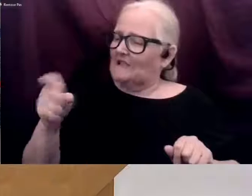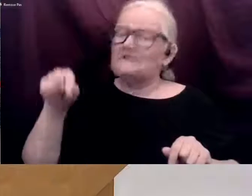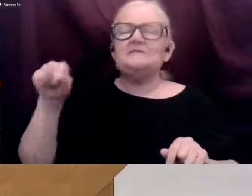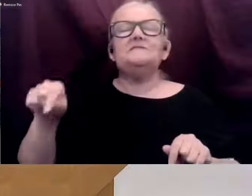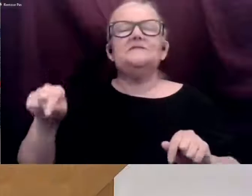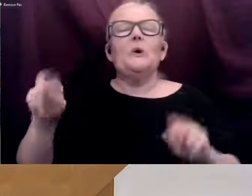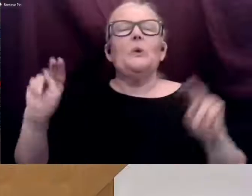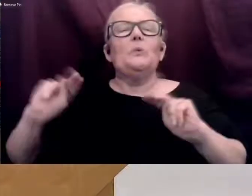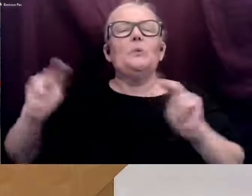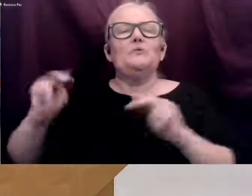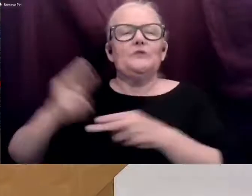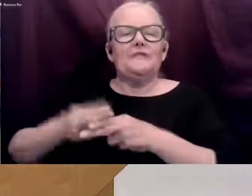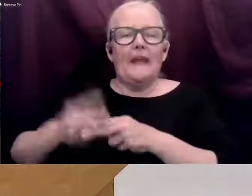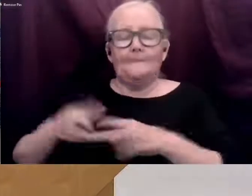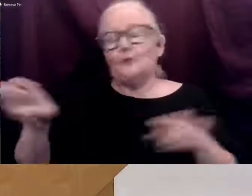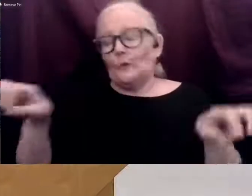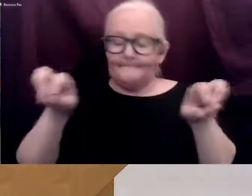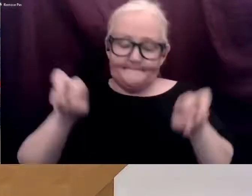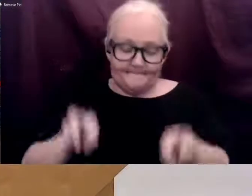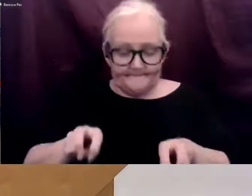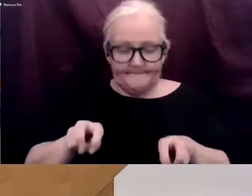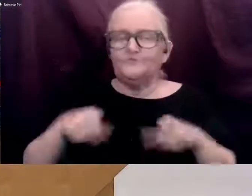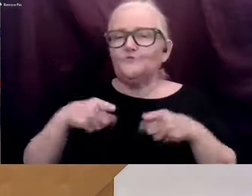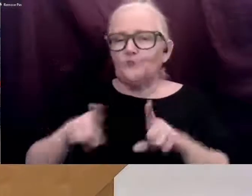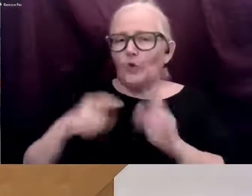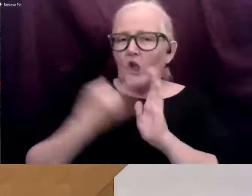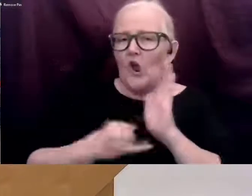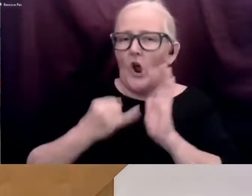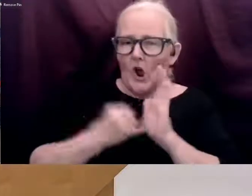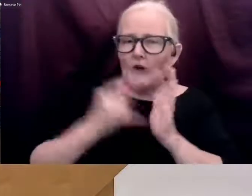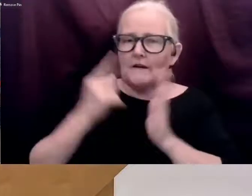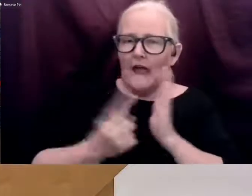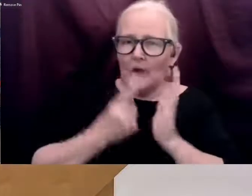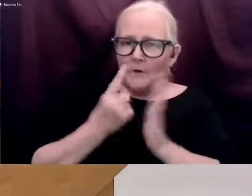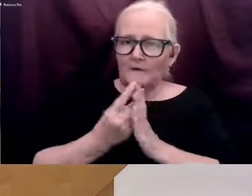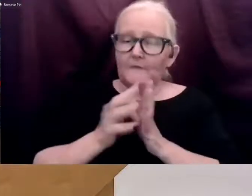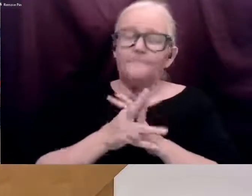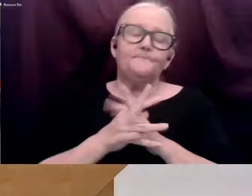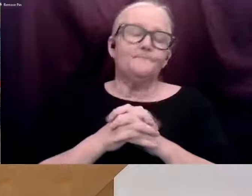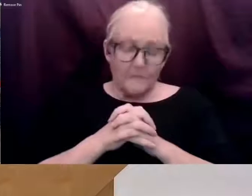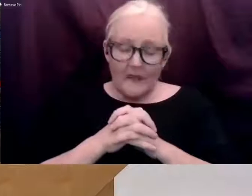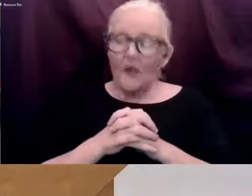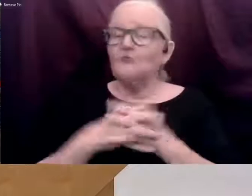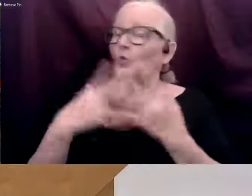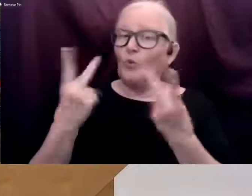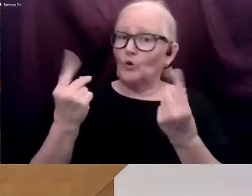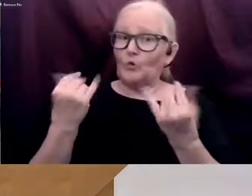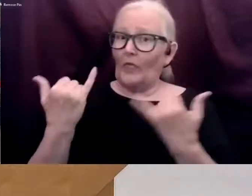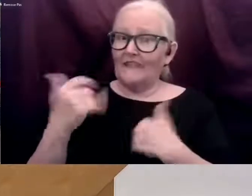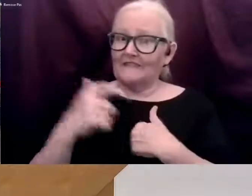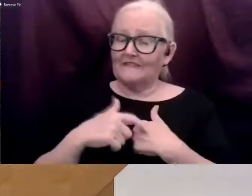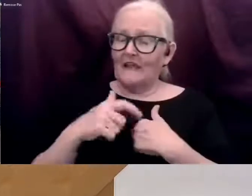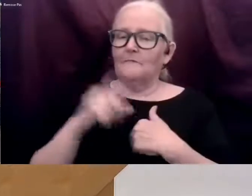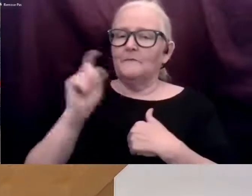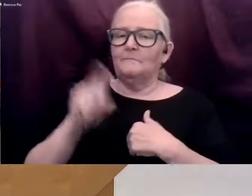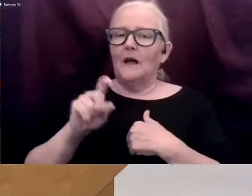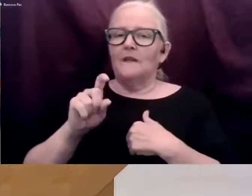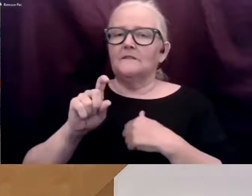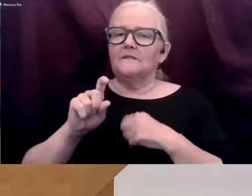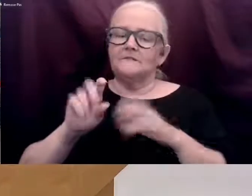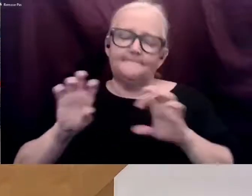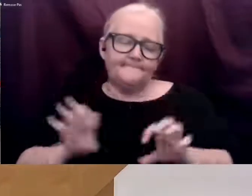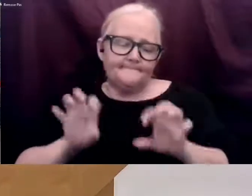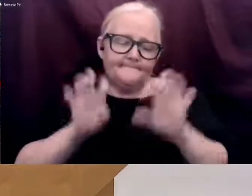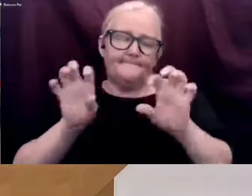art hour, and the assignment they'd been invited to this time was to decorate paper hearts to represent their